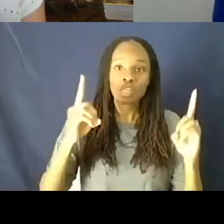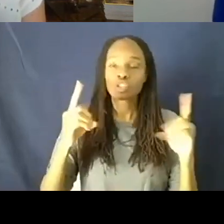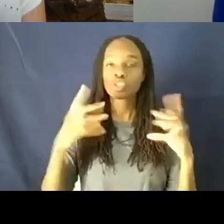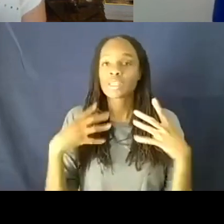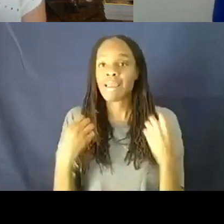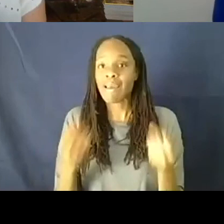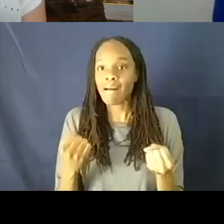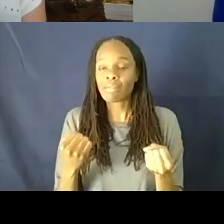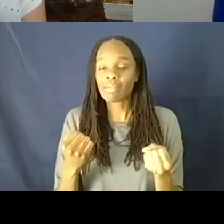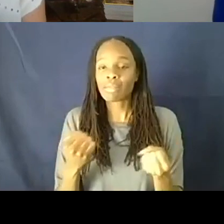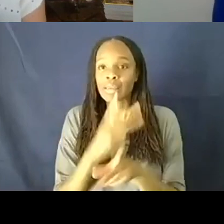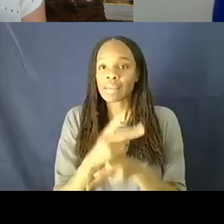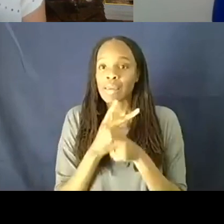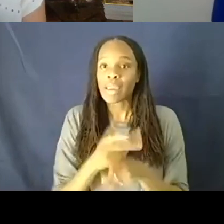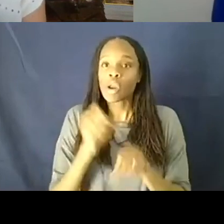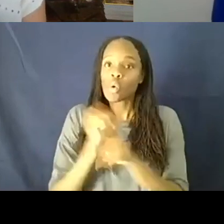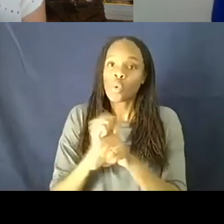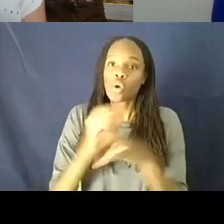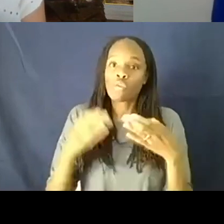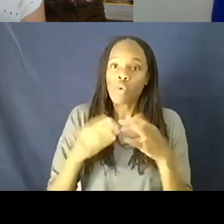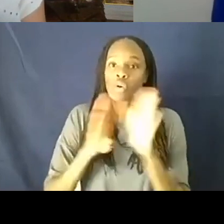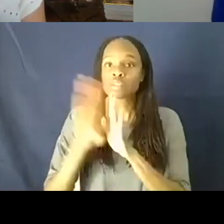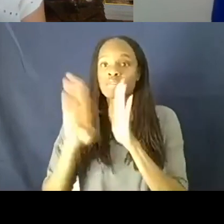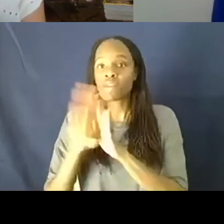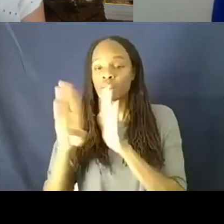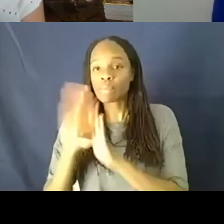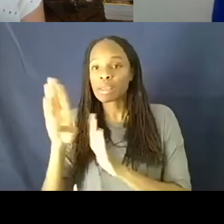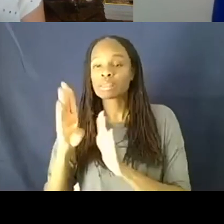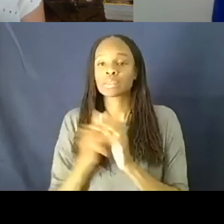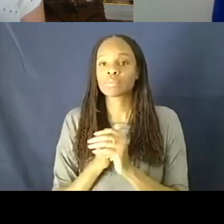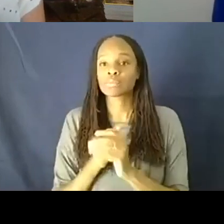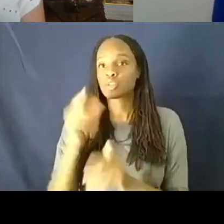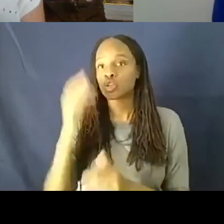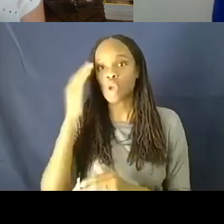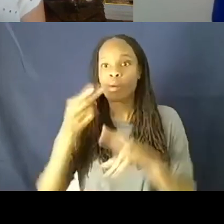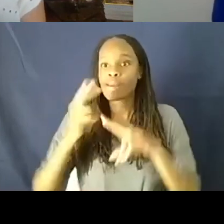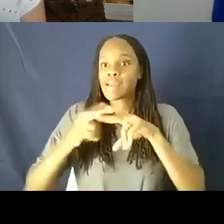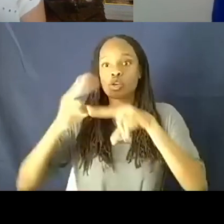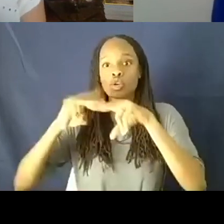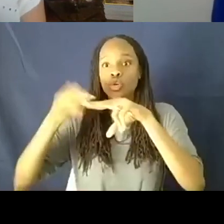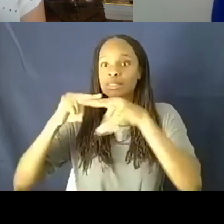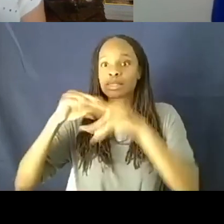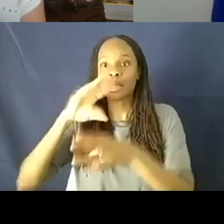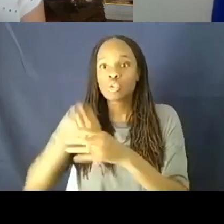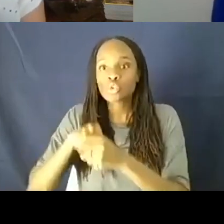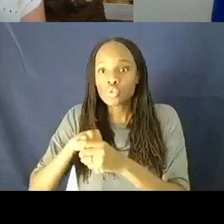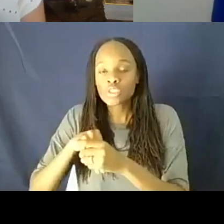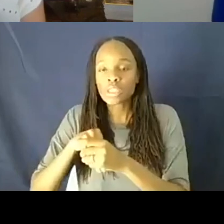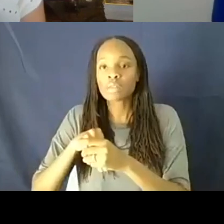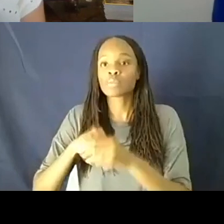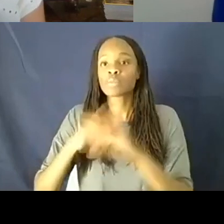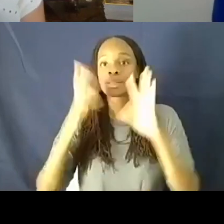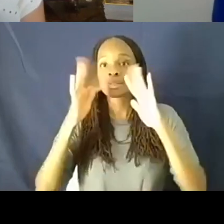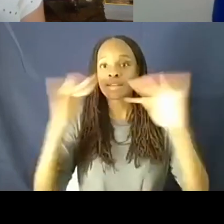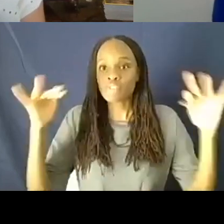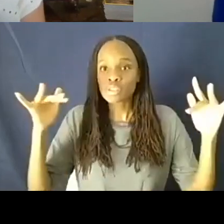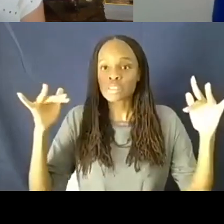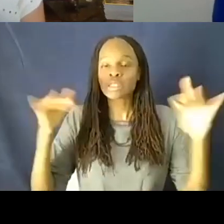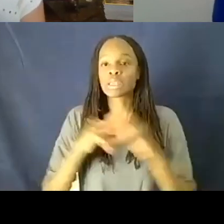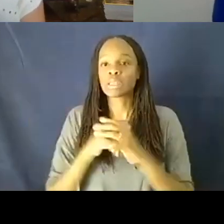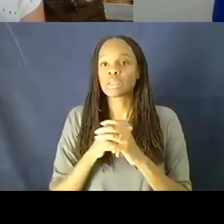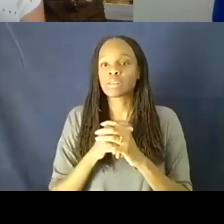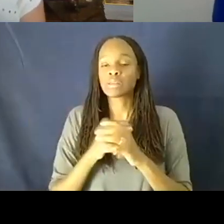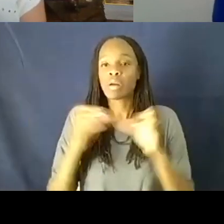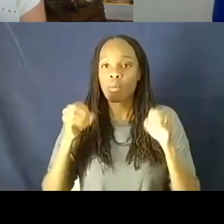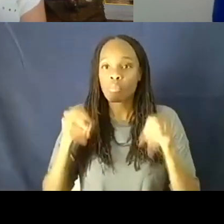workforce development, you know, increasing inclusion, diversity, equality,